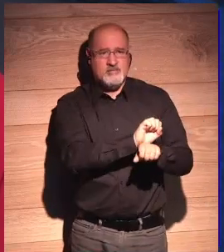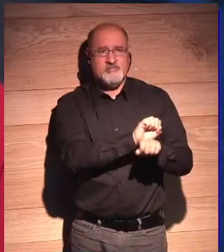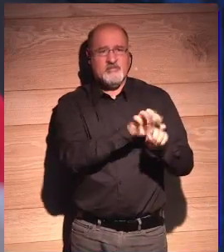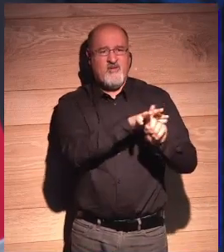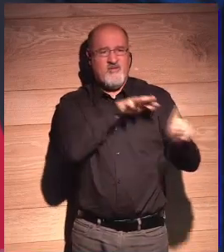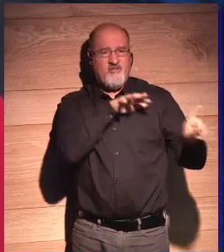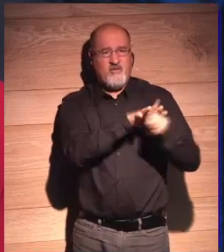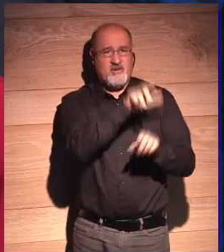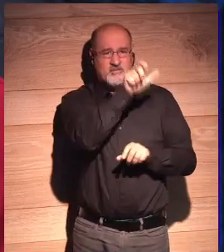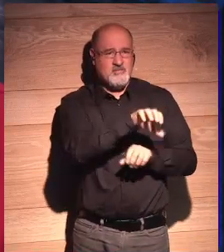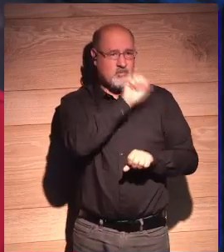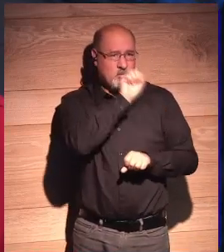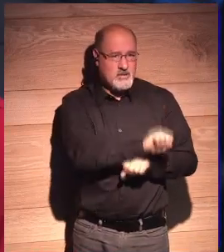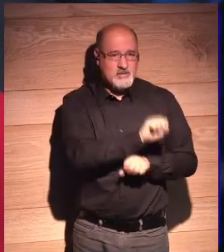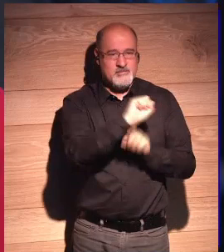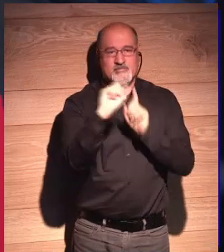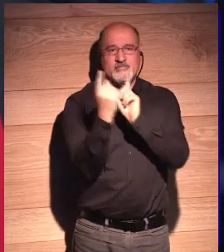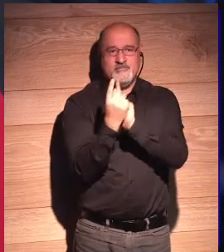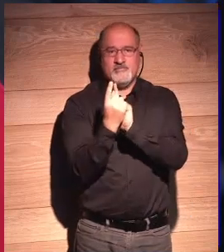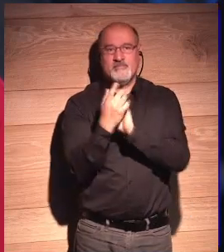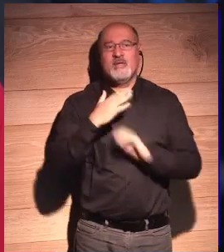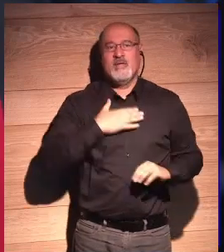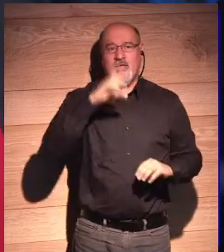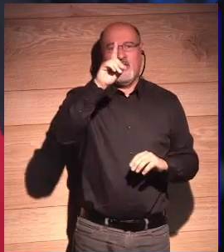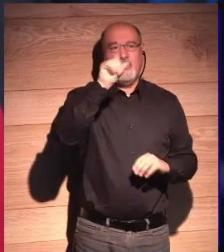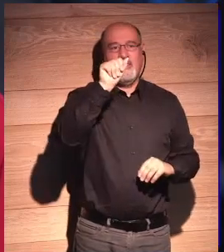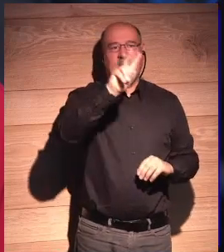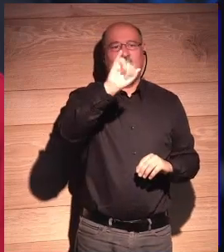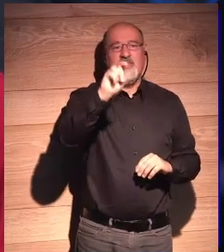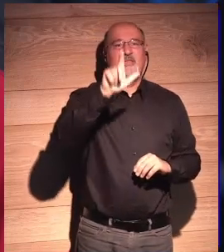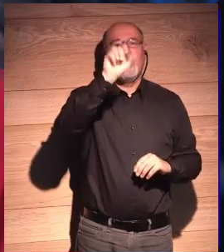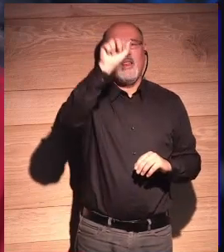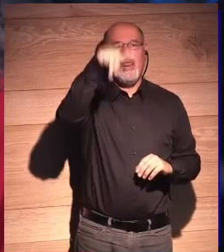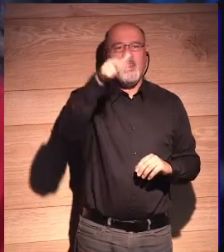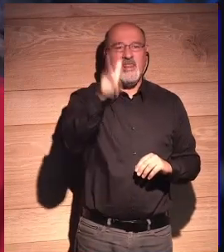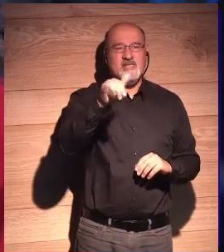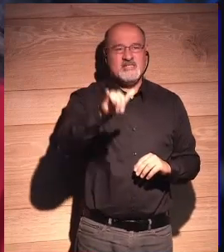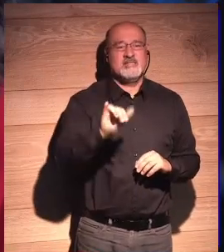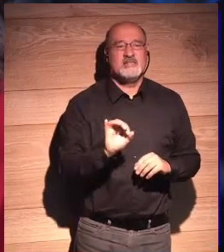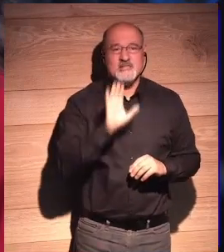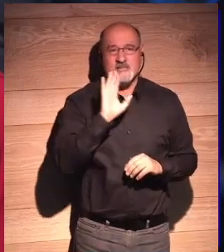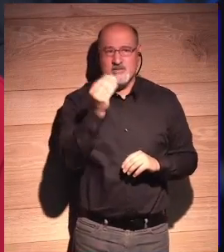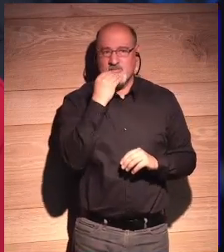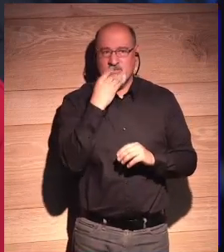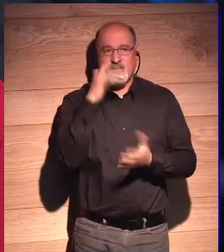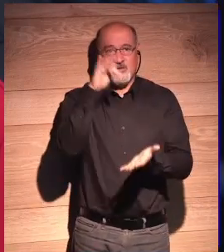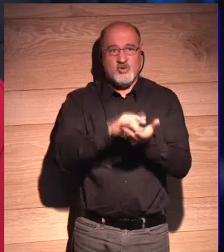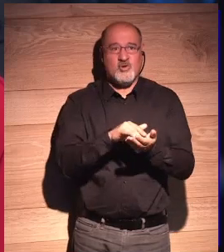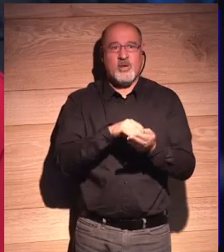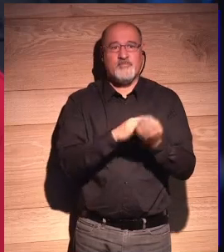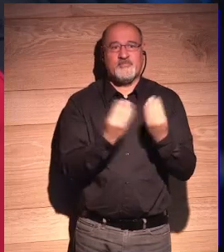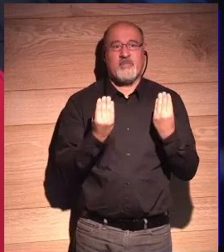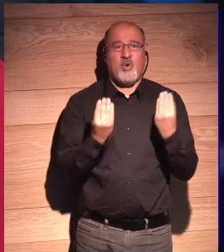Maybe this has led him to meet fans differently when he met David Lynch once at